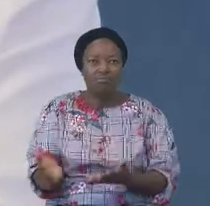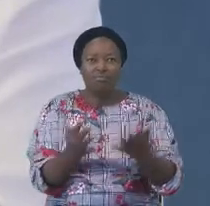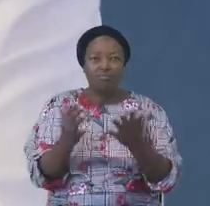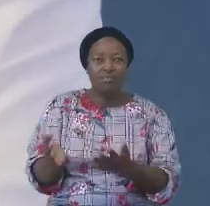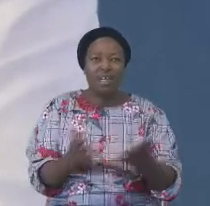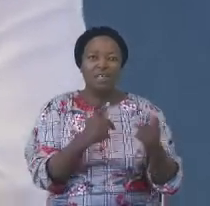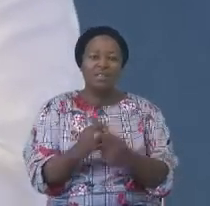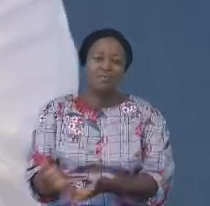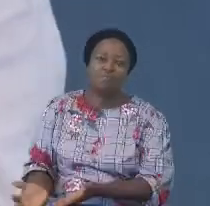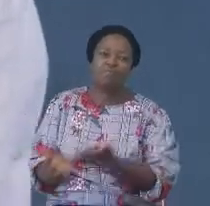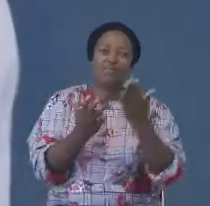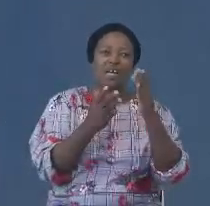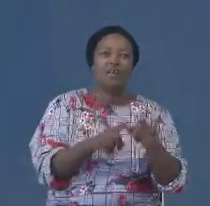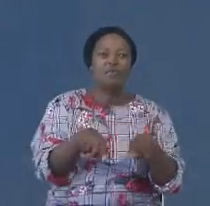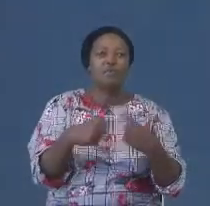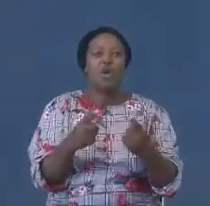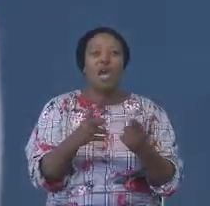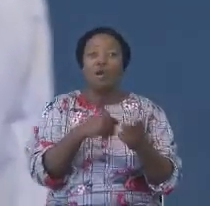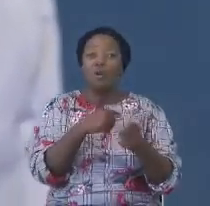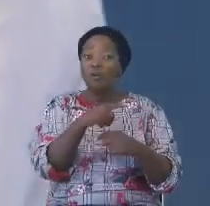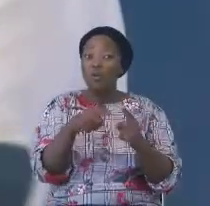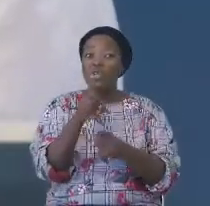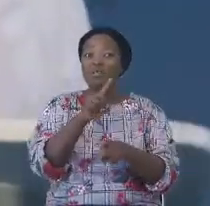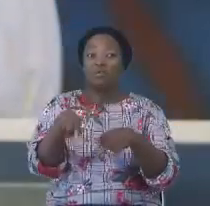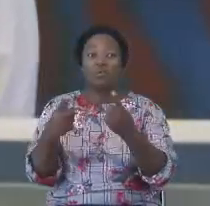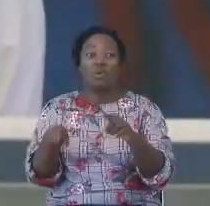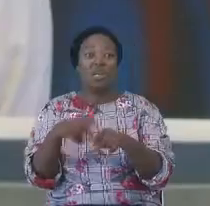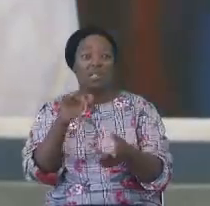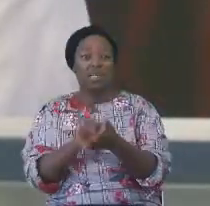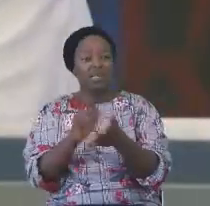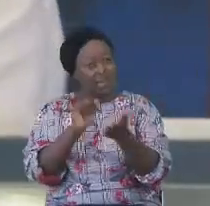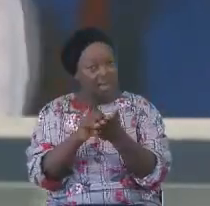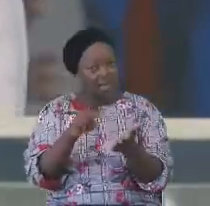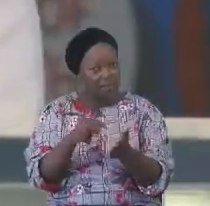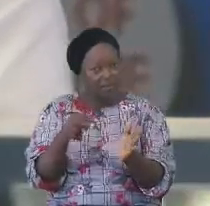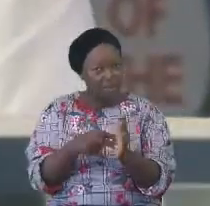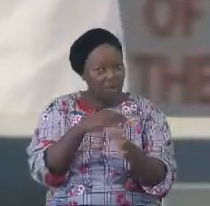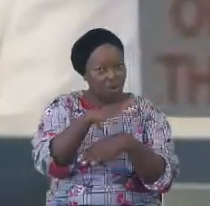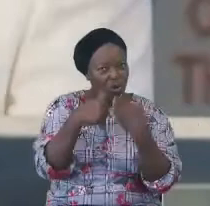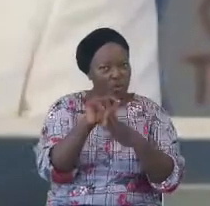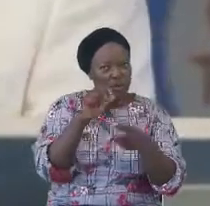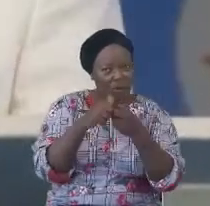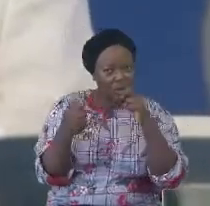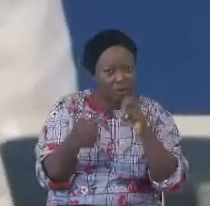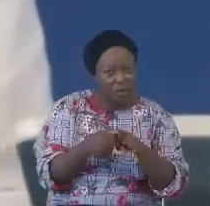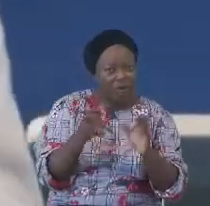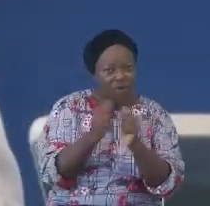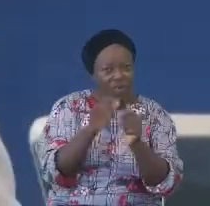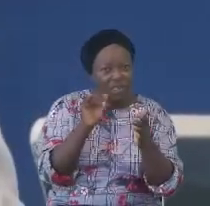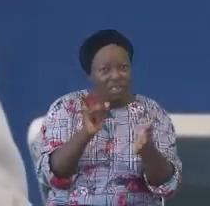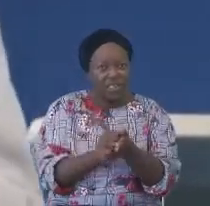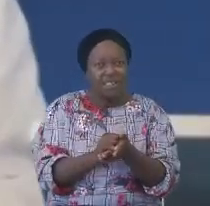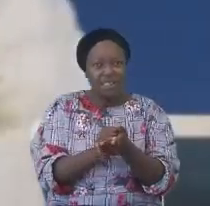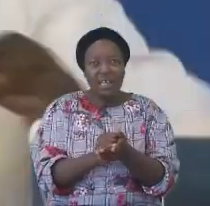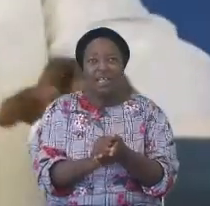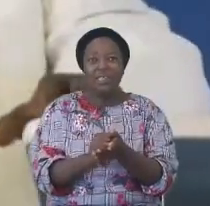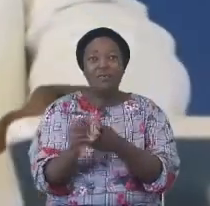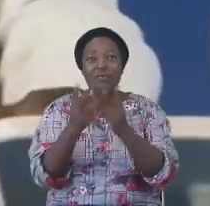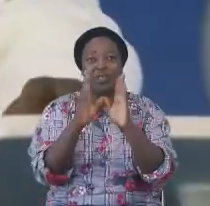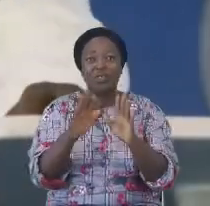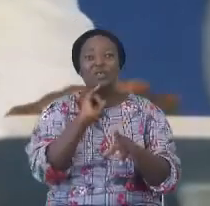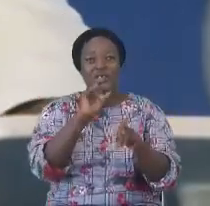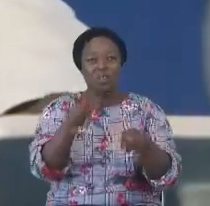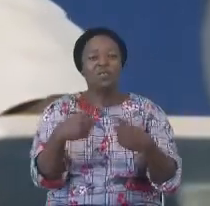up, pack up. They pack everything and they go. And when they go, that